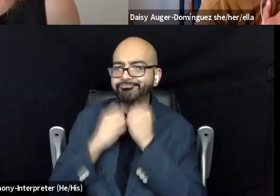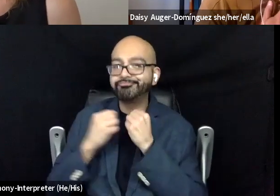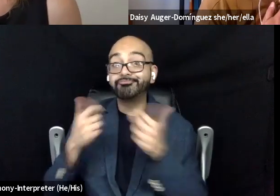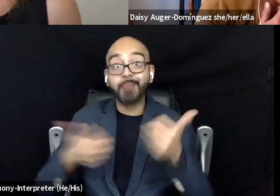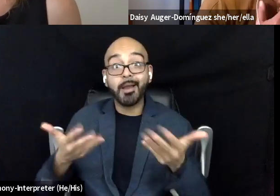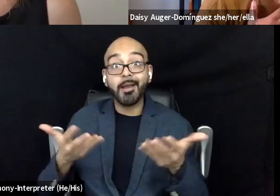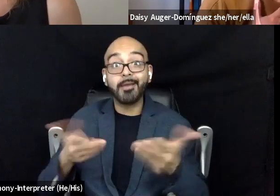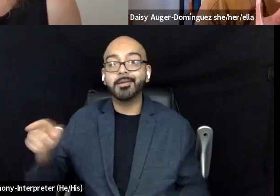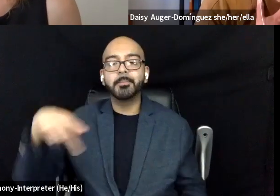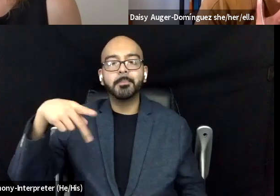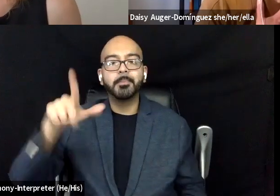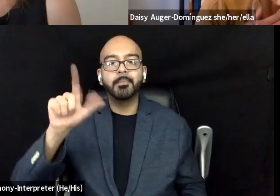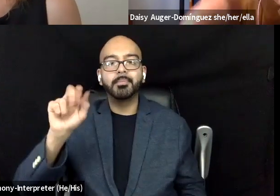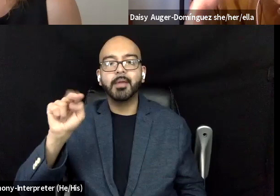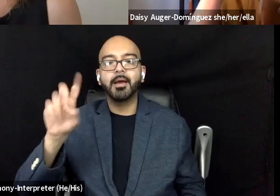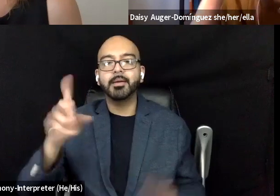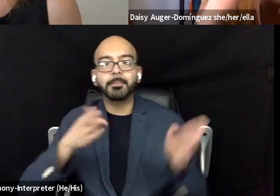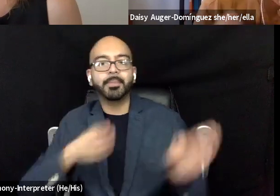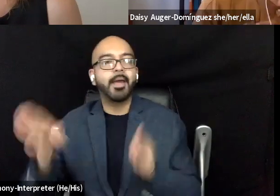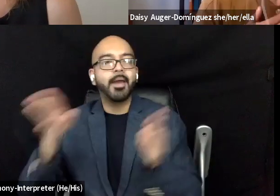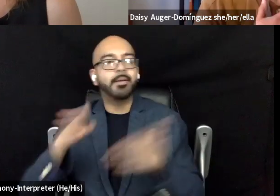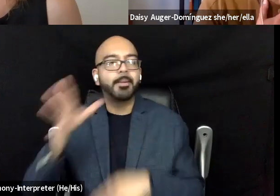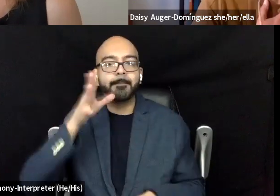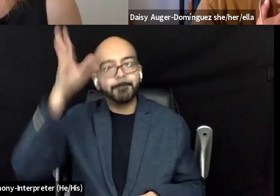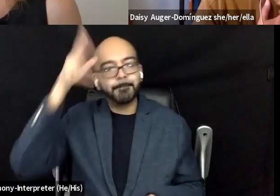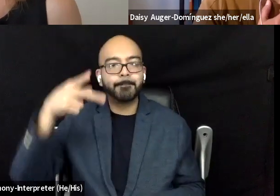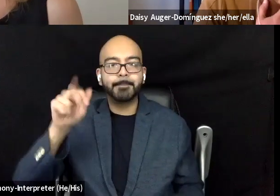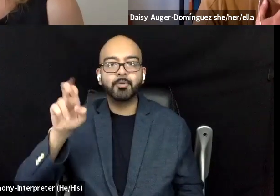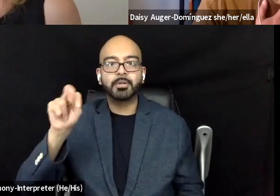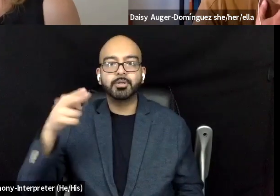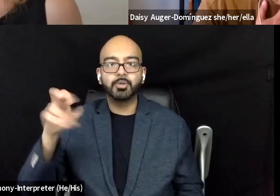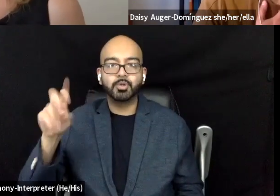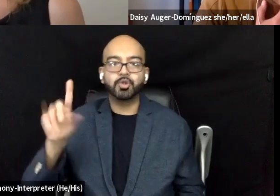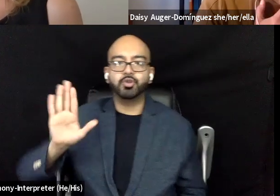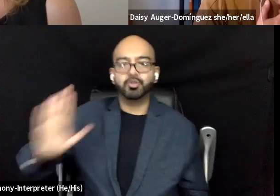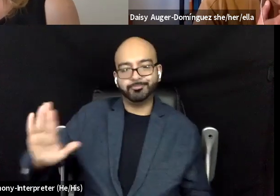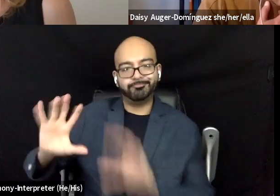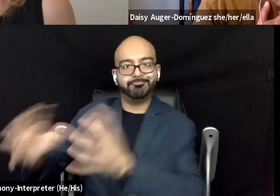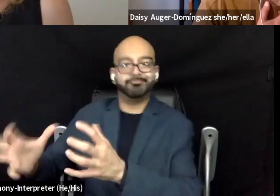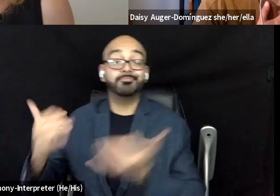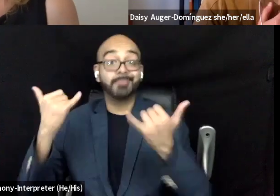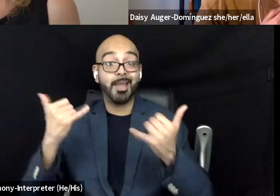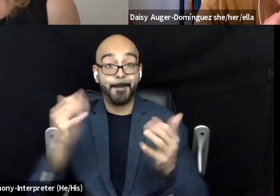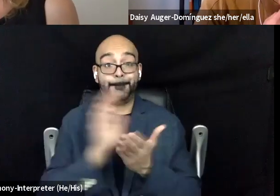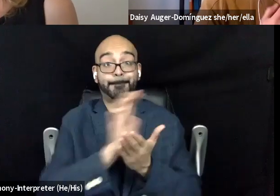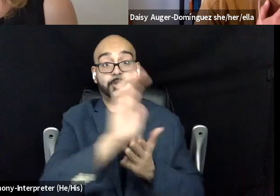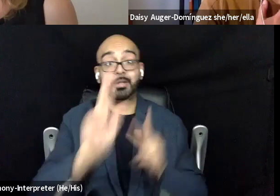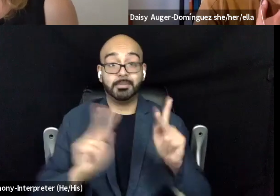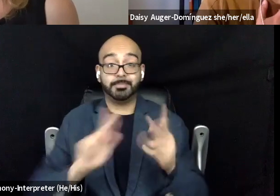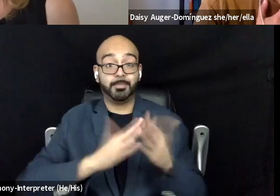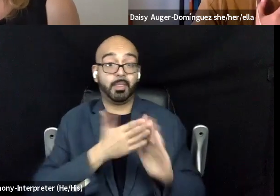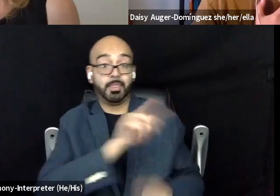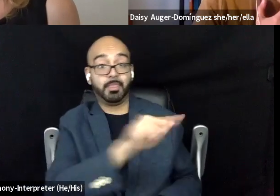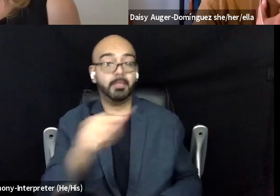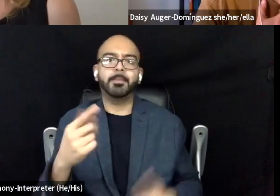You know, in these days and times where we know that marginalized communities are being further marginalized,